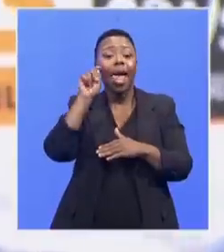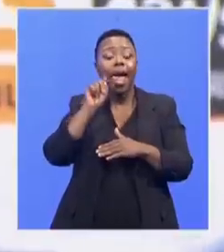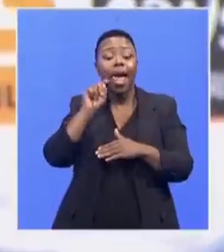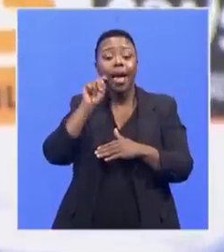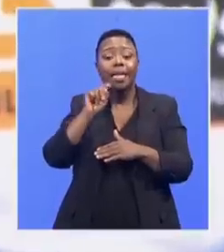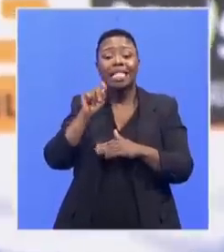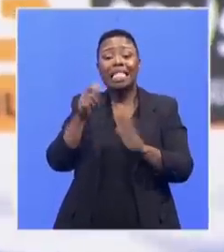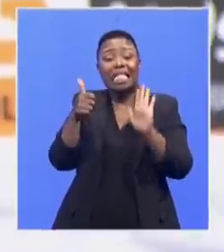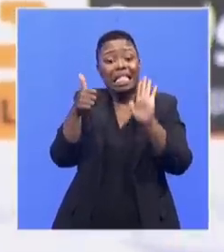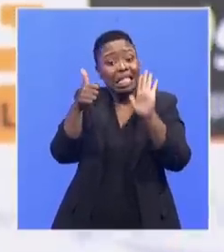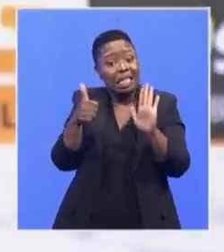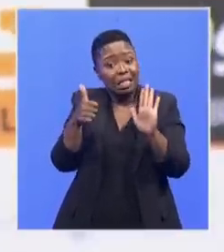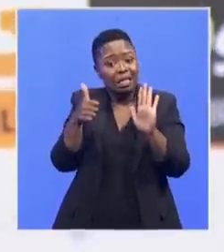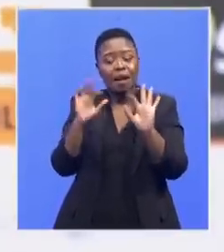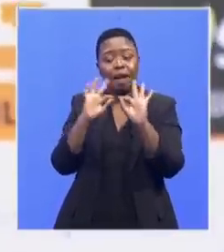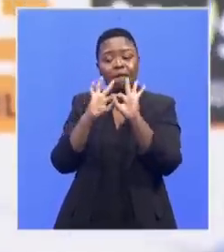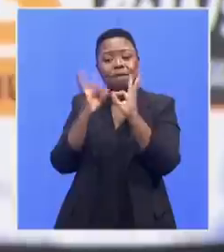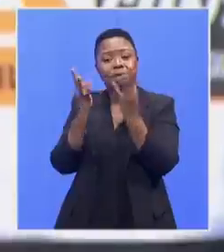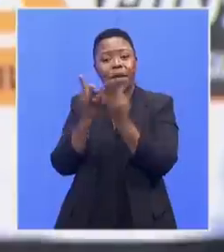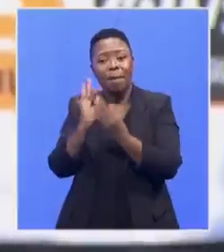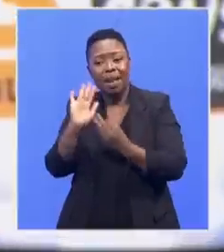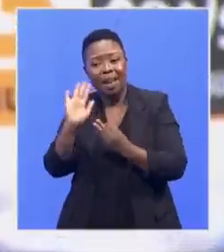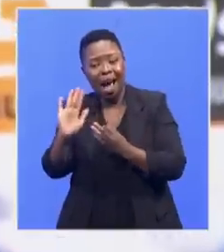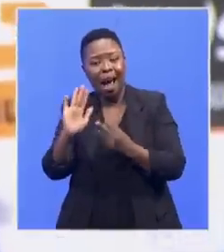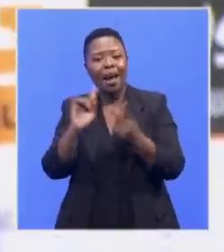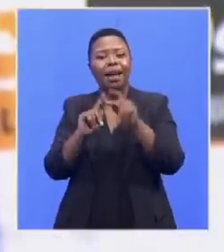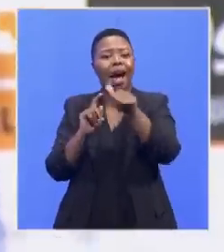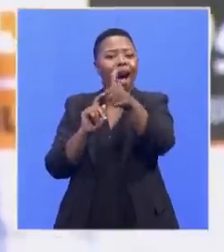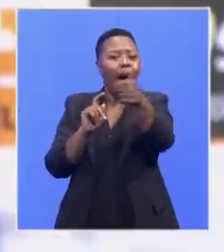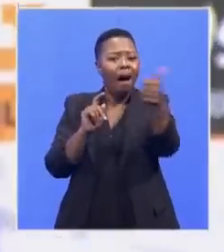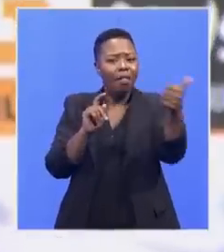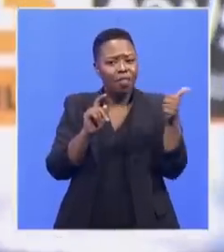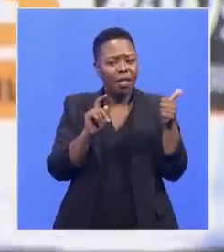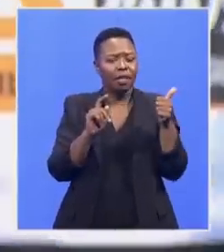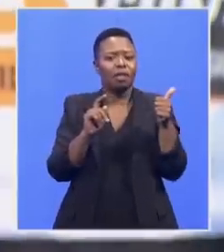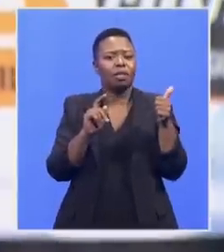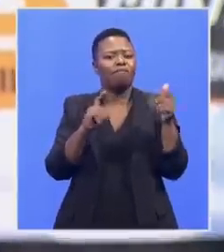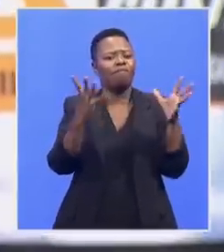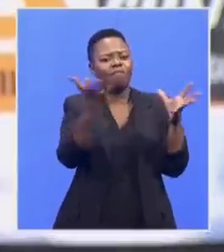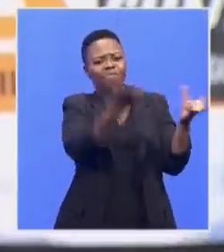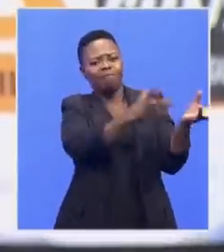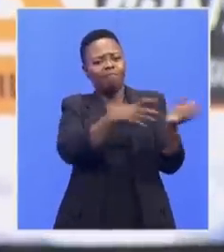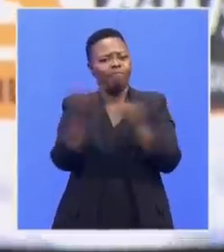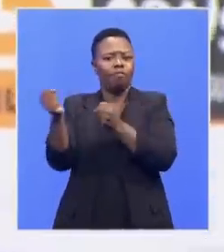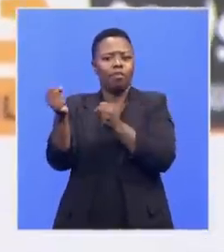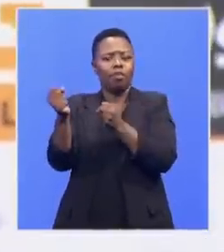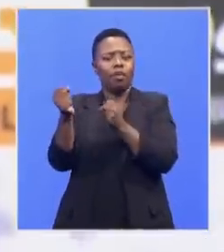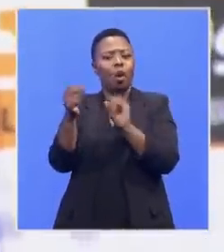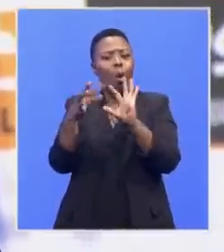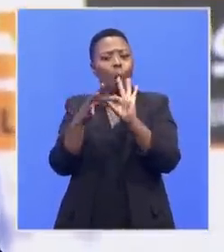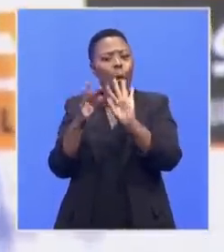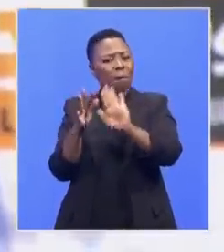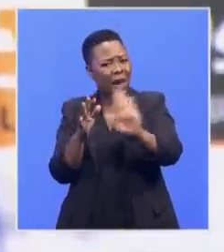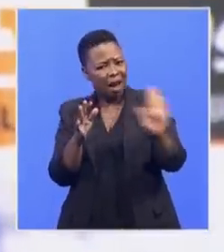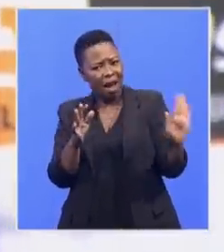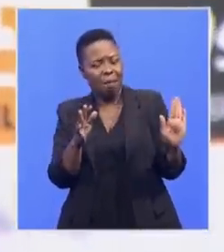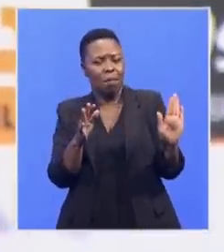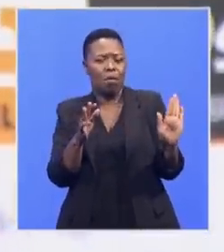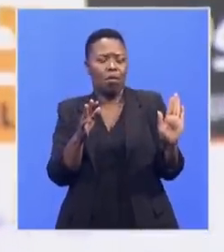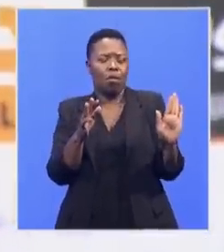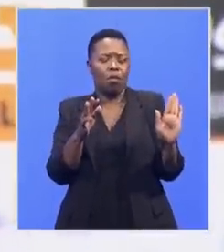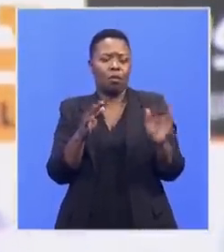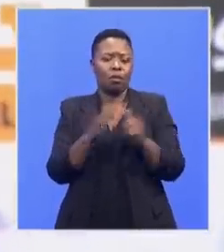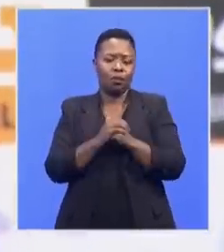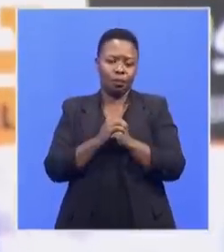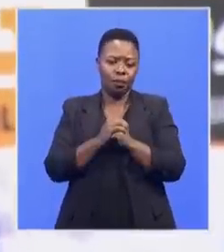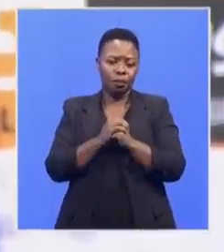many others were thrown out of their homes in the vibrant community